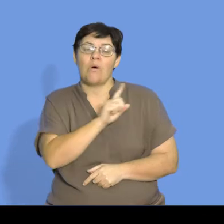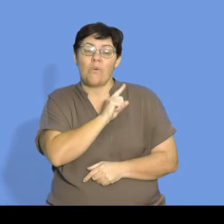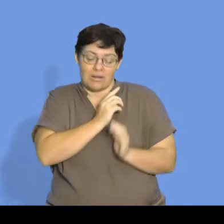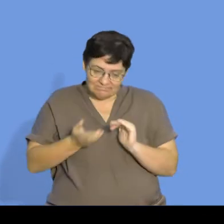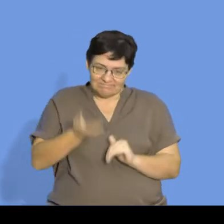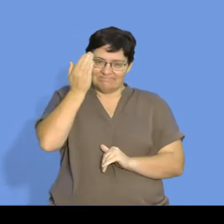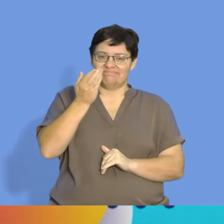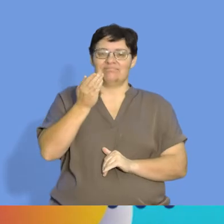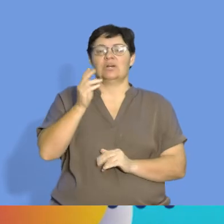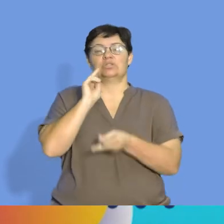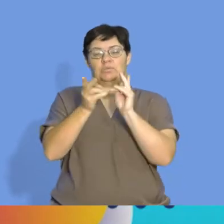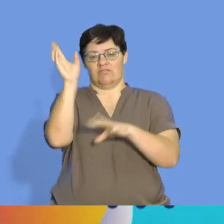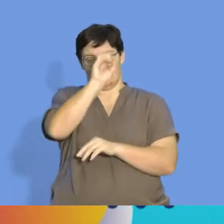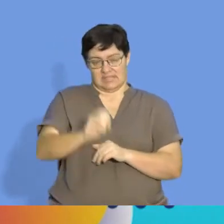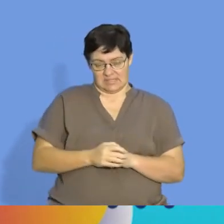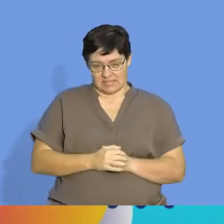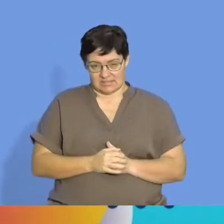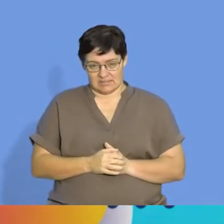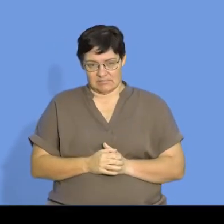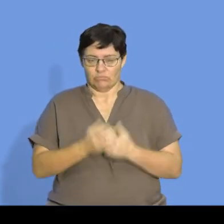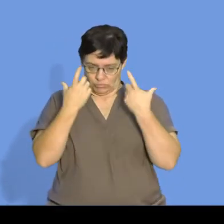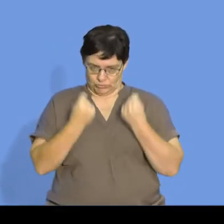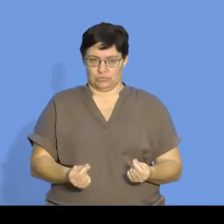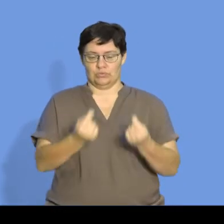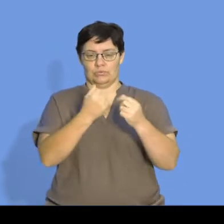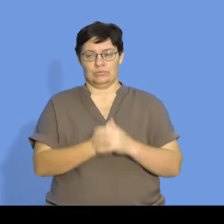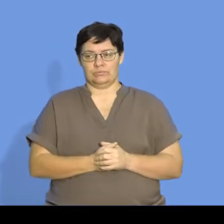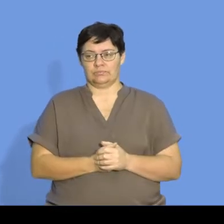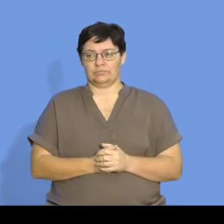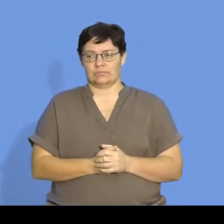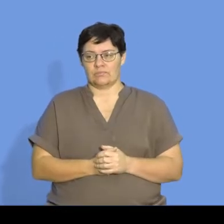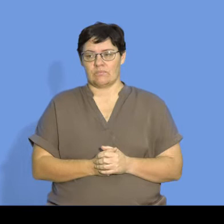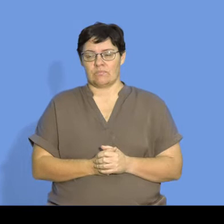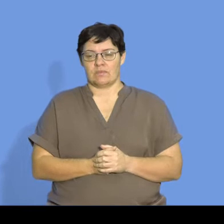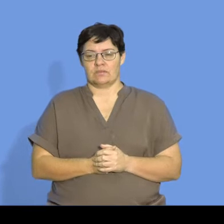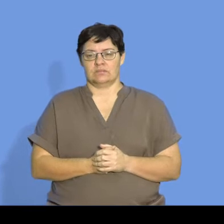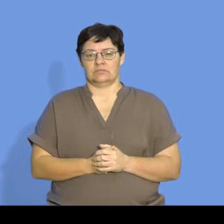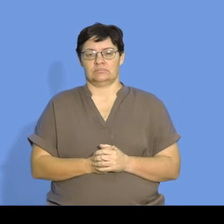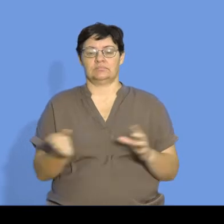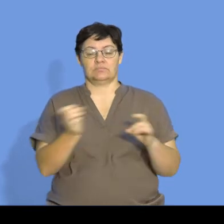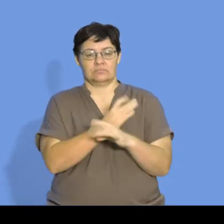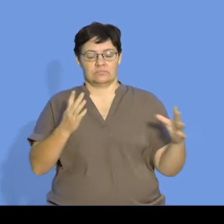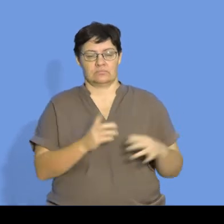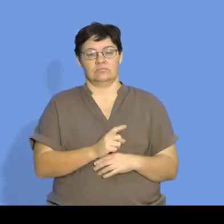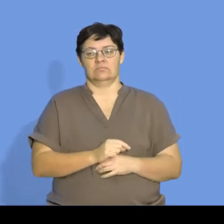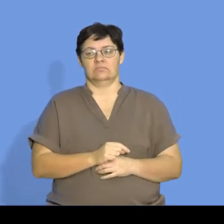the increase is 12%. Let's do that. Okay? So you start off with